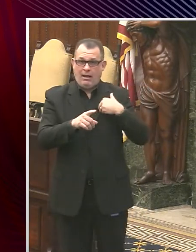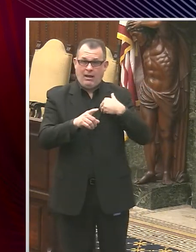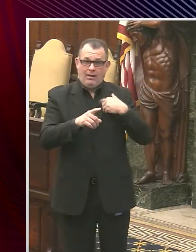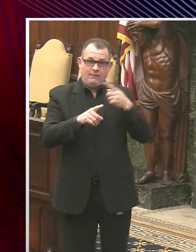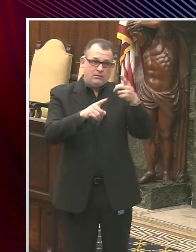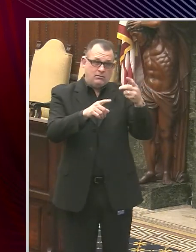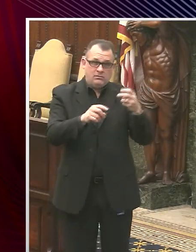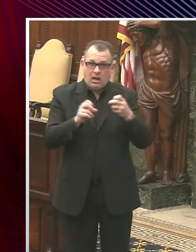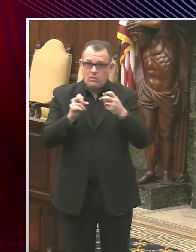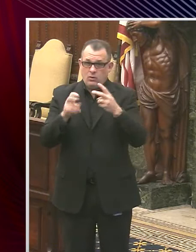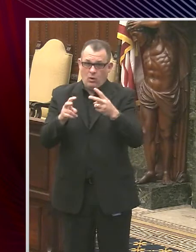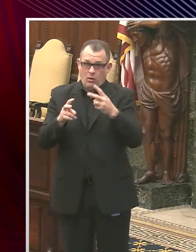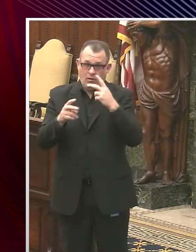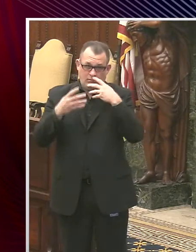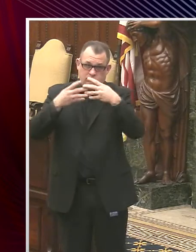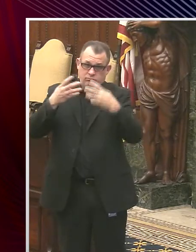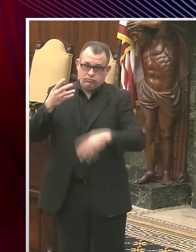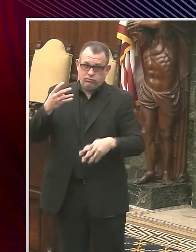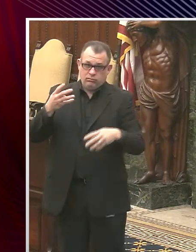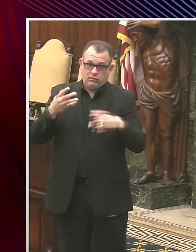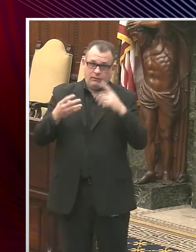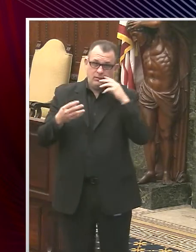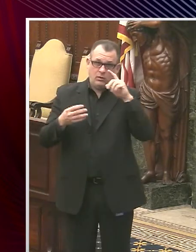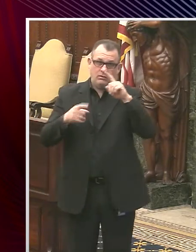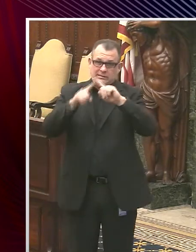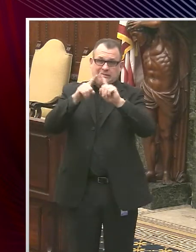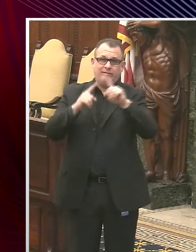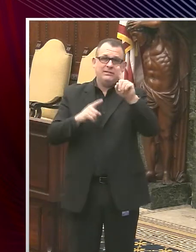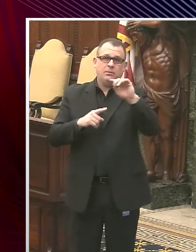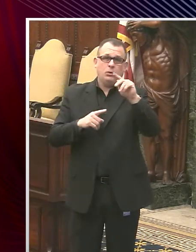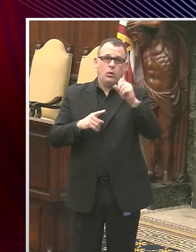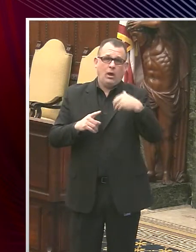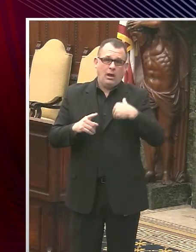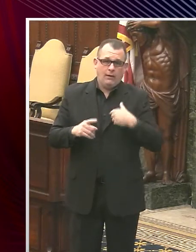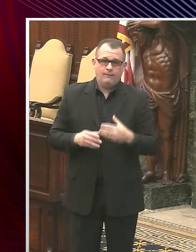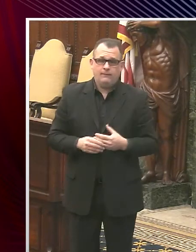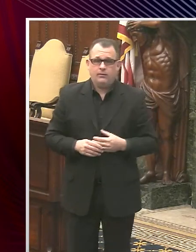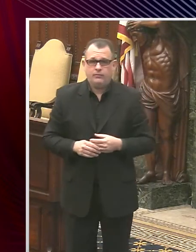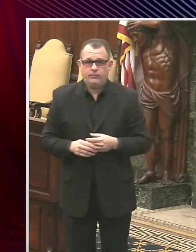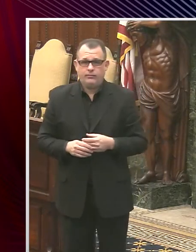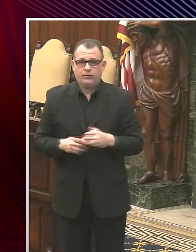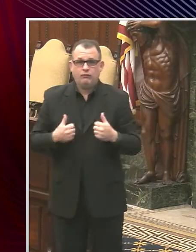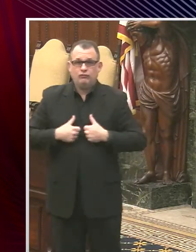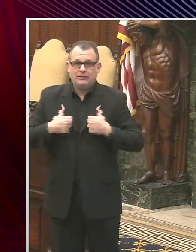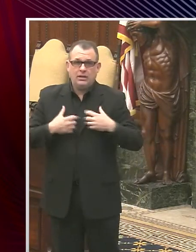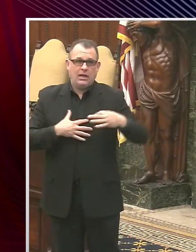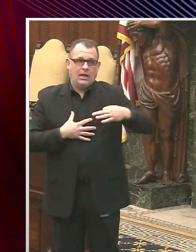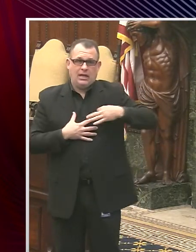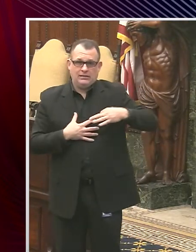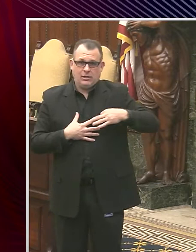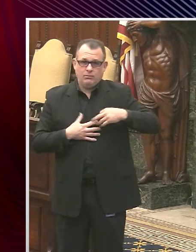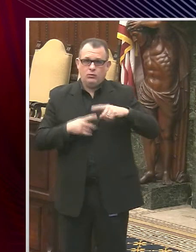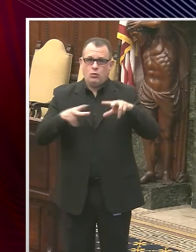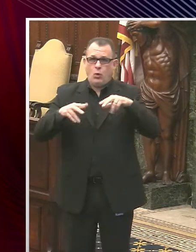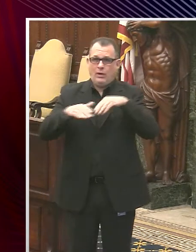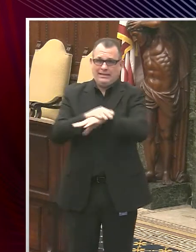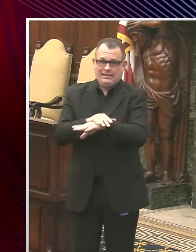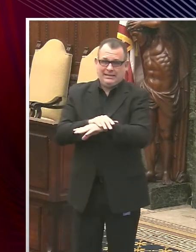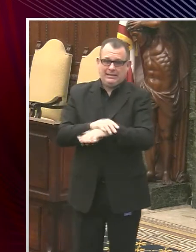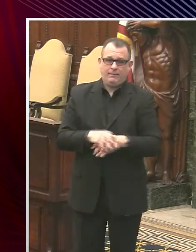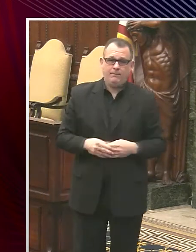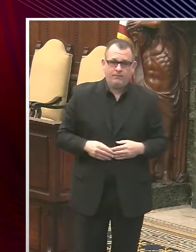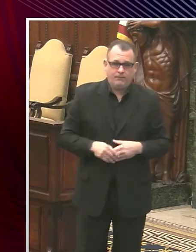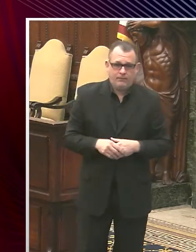has the complete list of zip codes that are whose residents are eligible for this walk-up